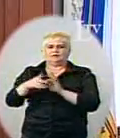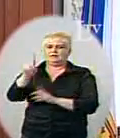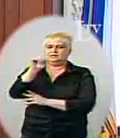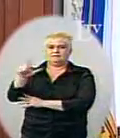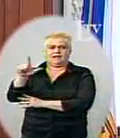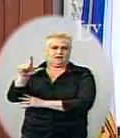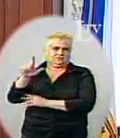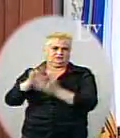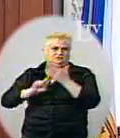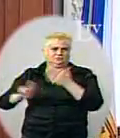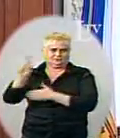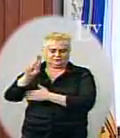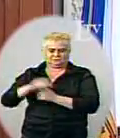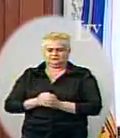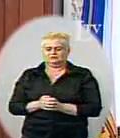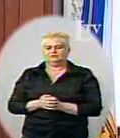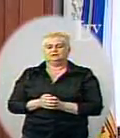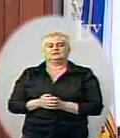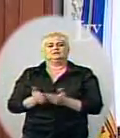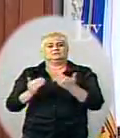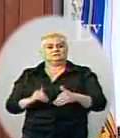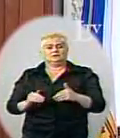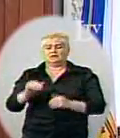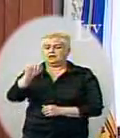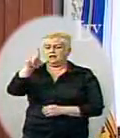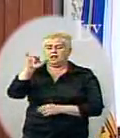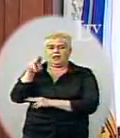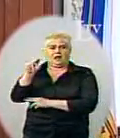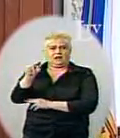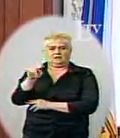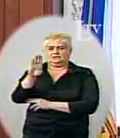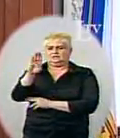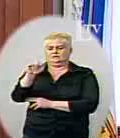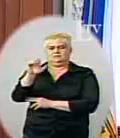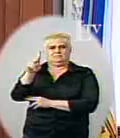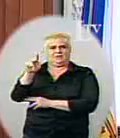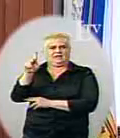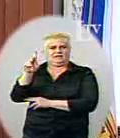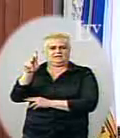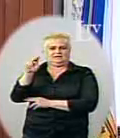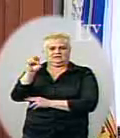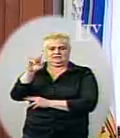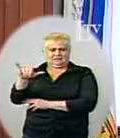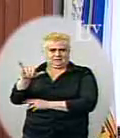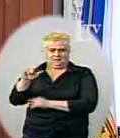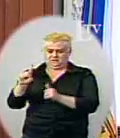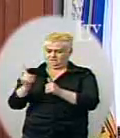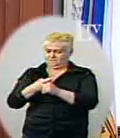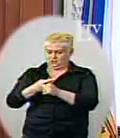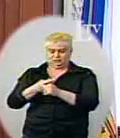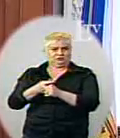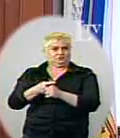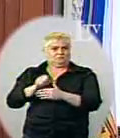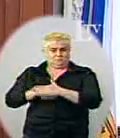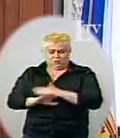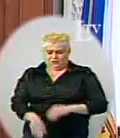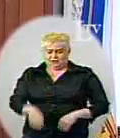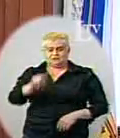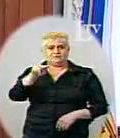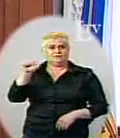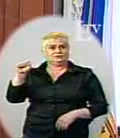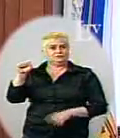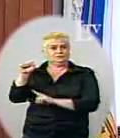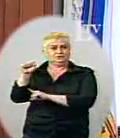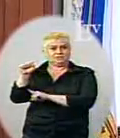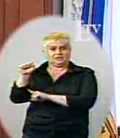Alan Blakeney, the first Nova Scotia born NDP premier in Canada, who provided